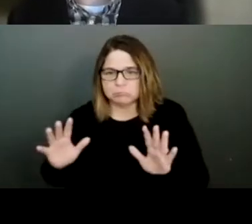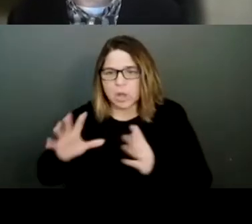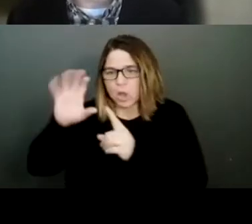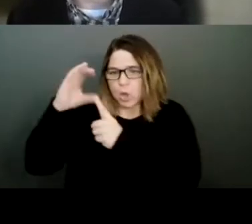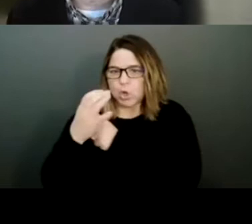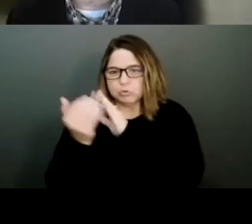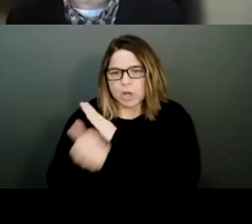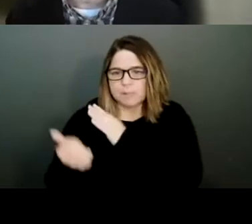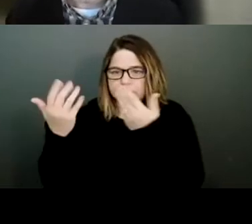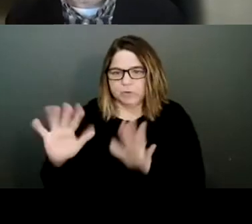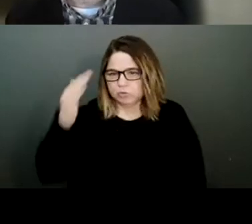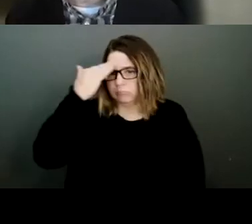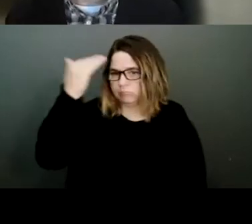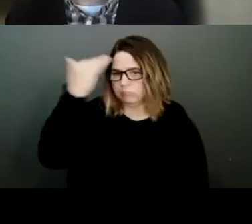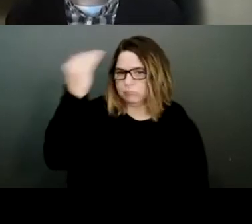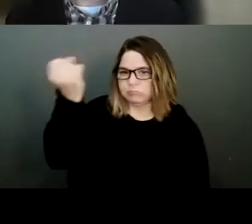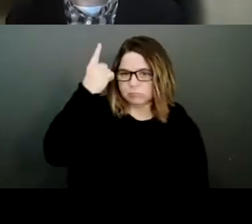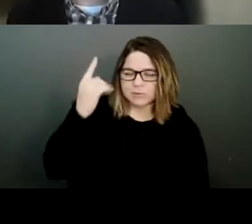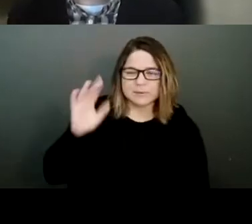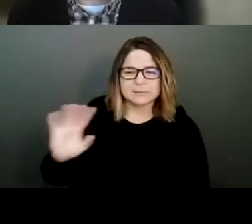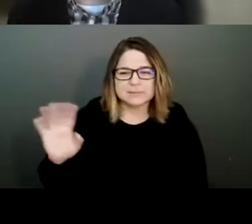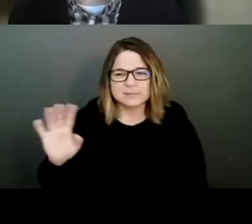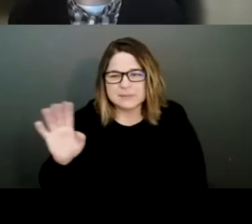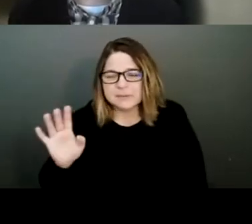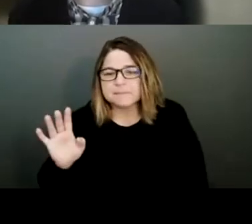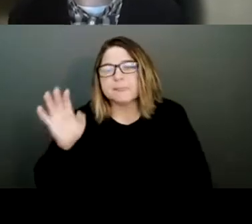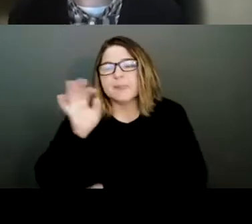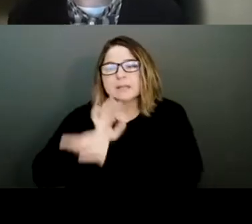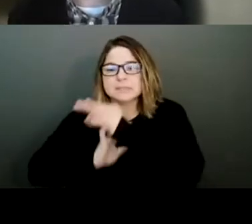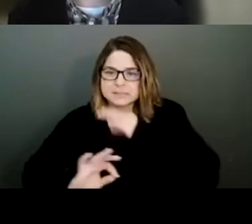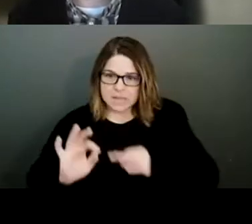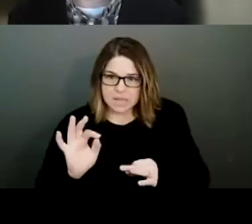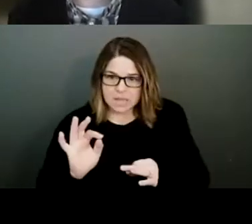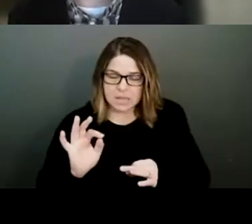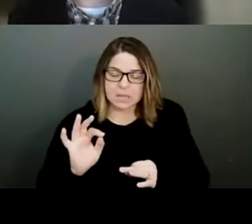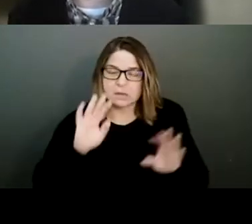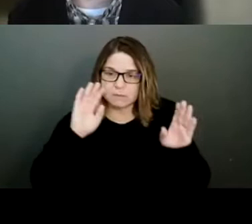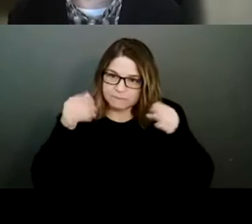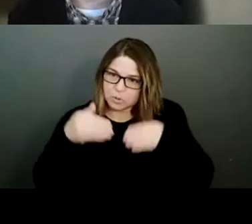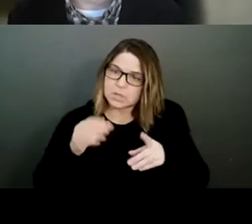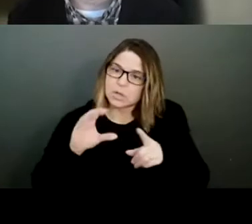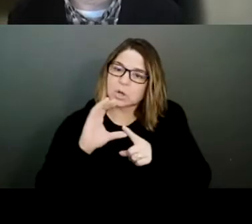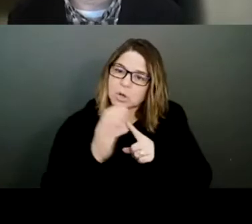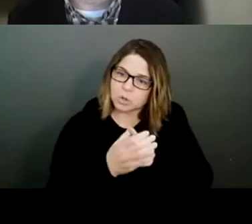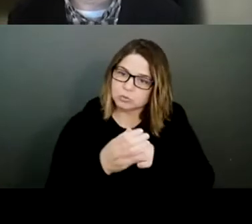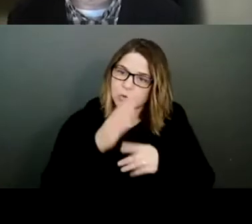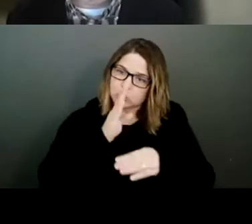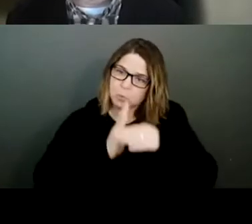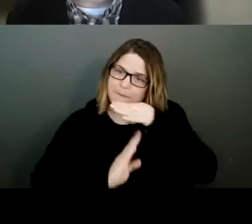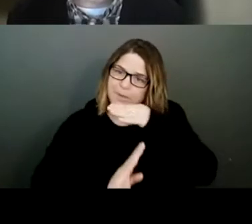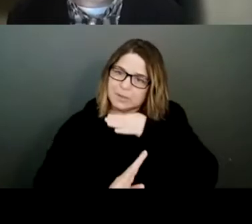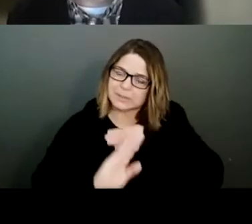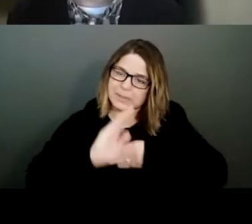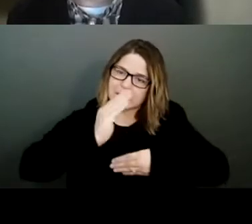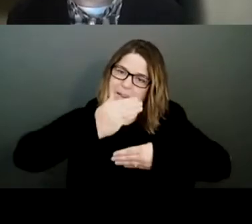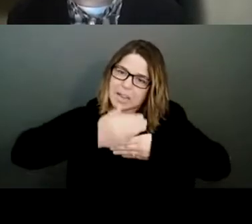we're competent. Instead, we can focus on what's referred to as a cultural humility lens. In